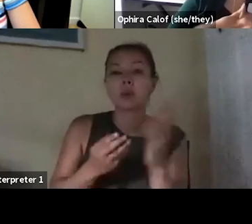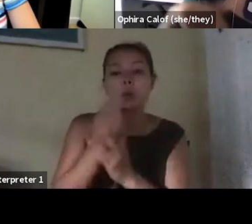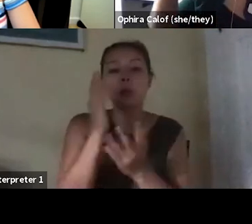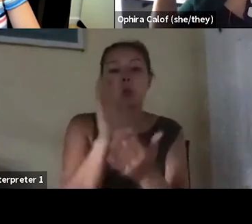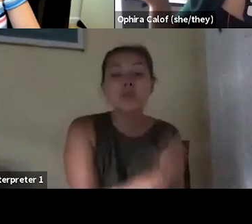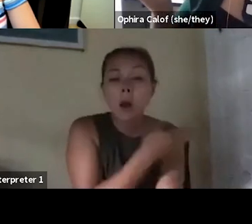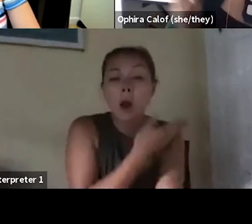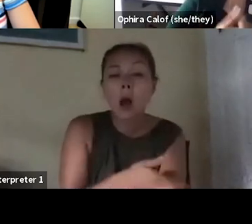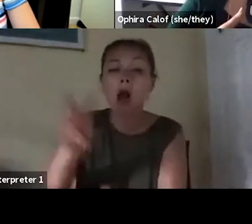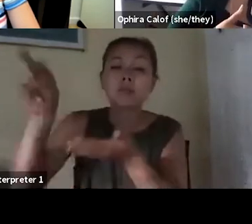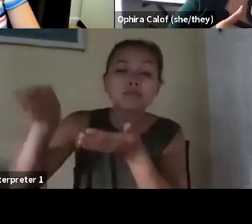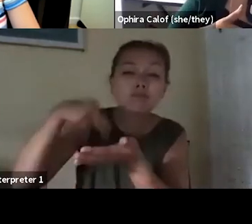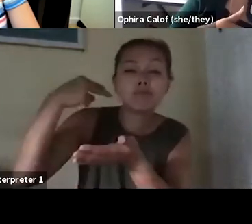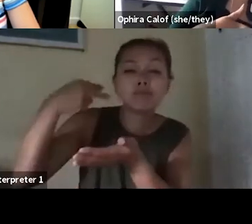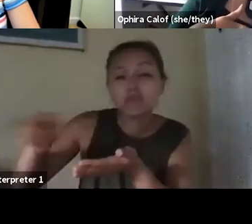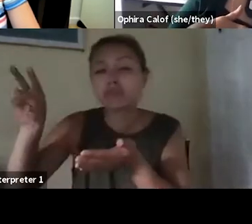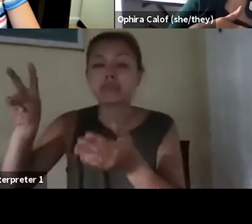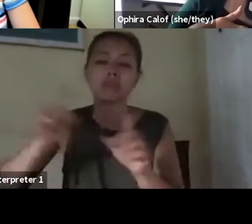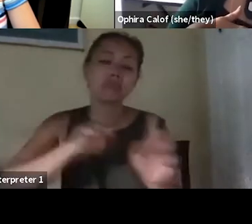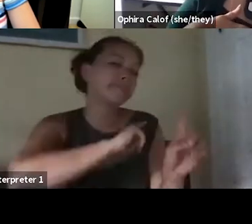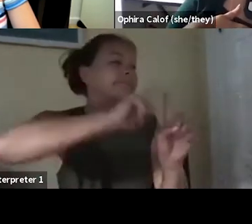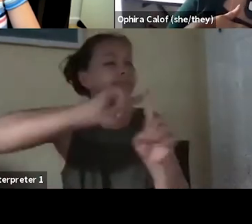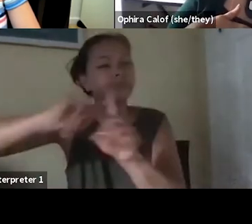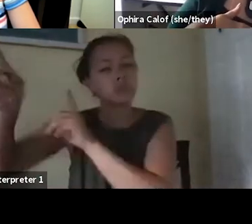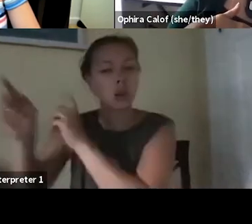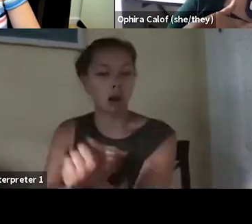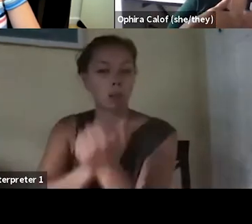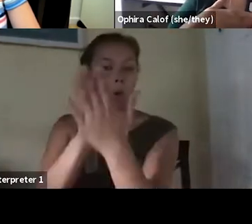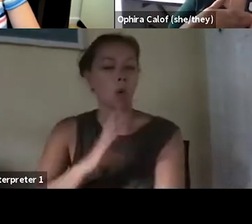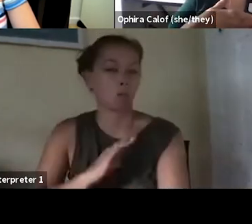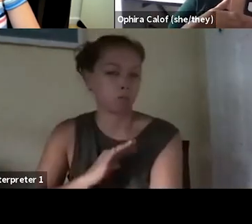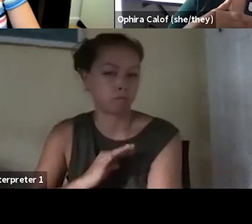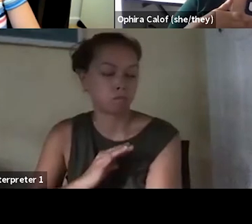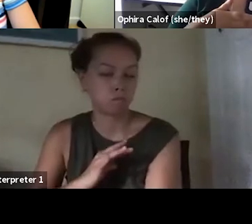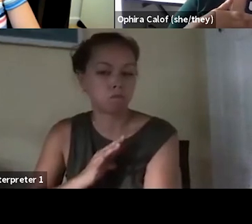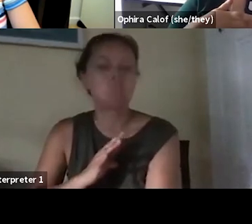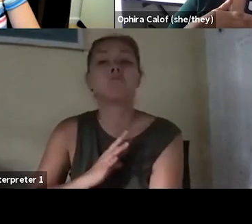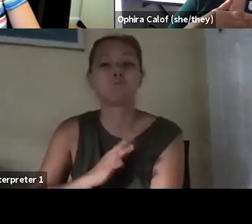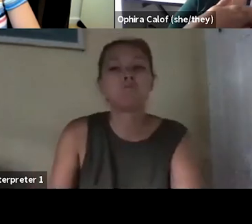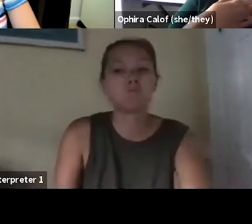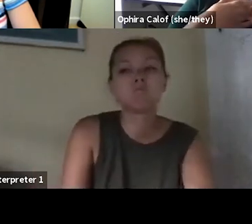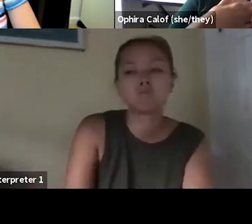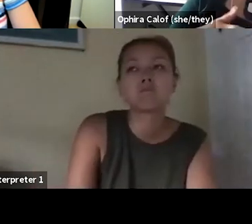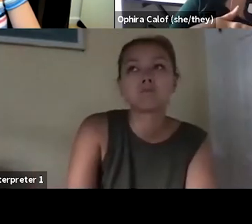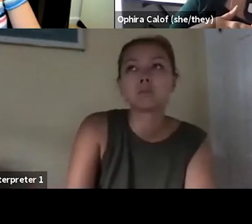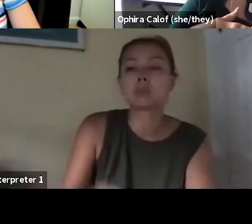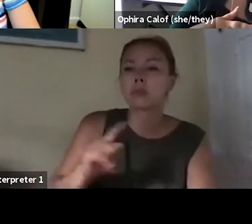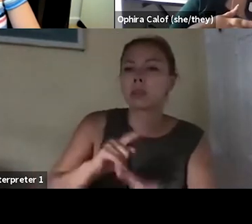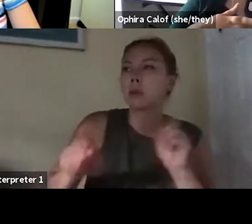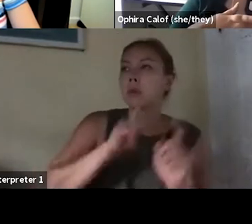and all of that fun stuff. And what it meant to just